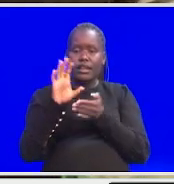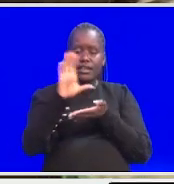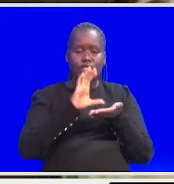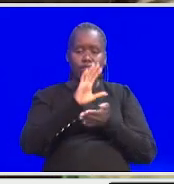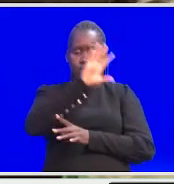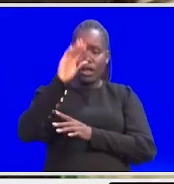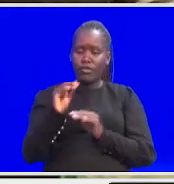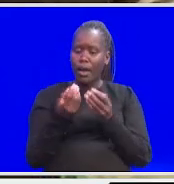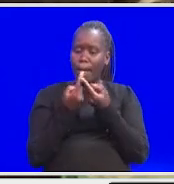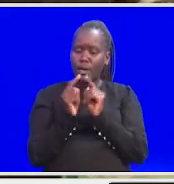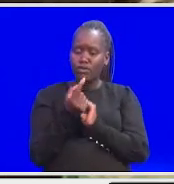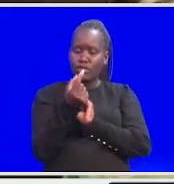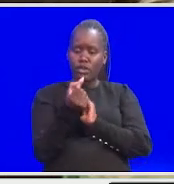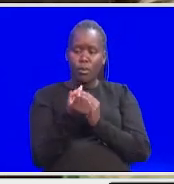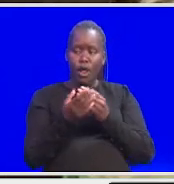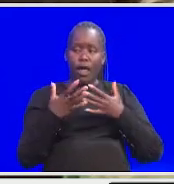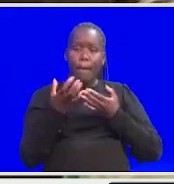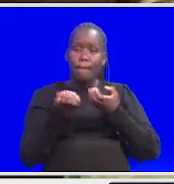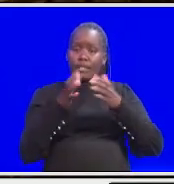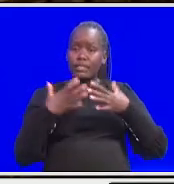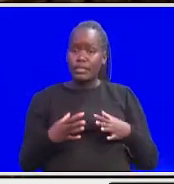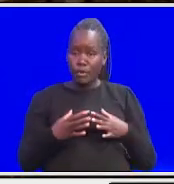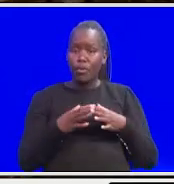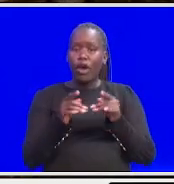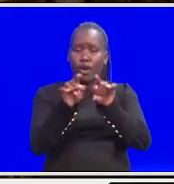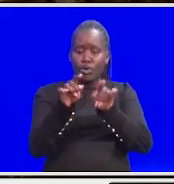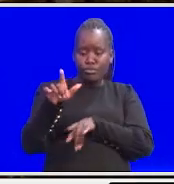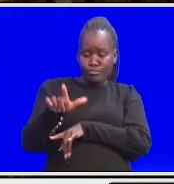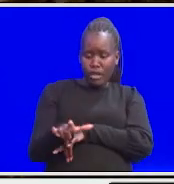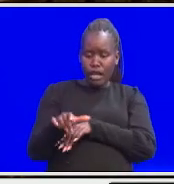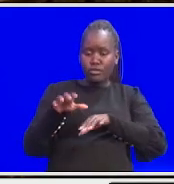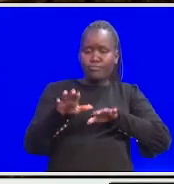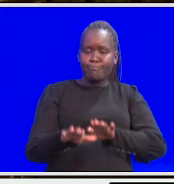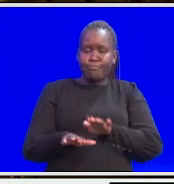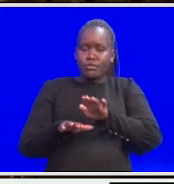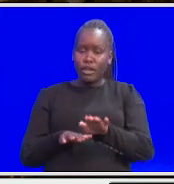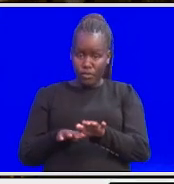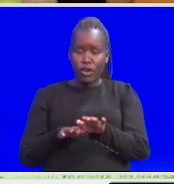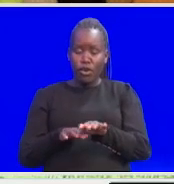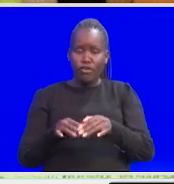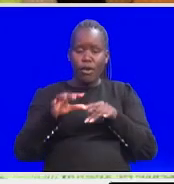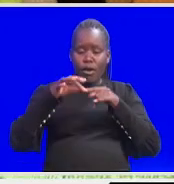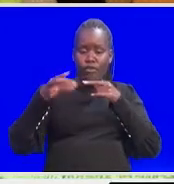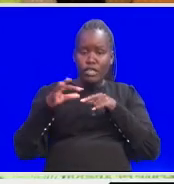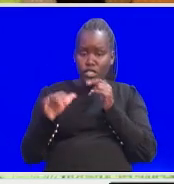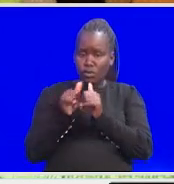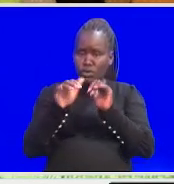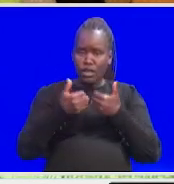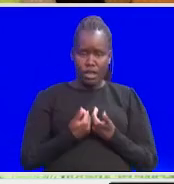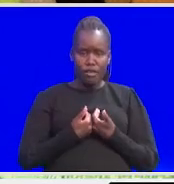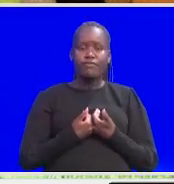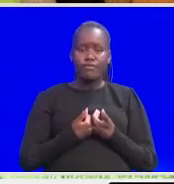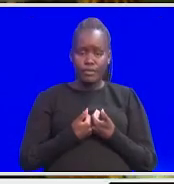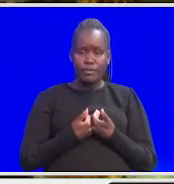with very few traders to show for it, and even less foot traffic to rid sellers of vegetables they've had for